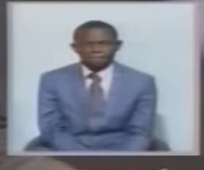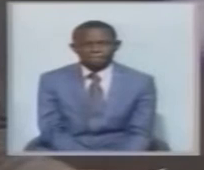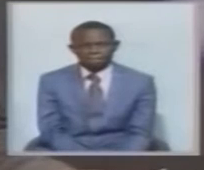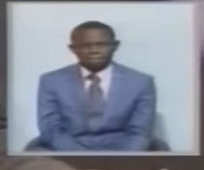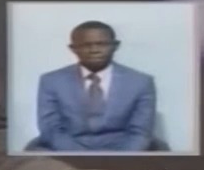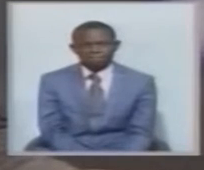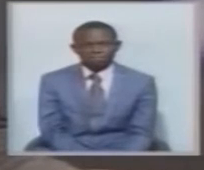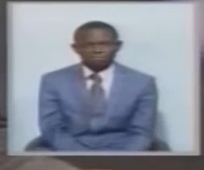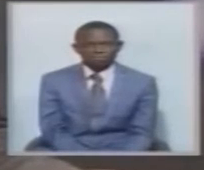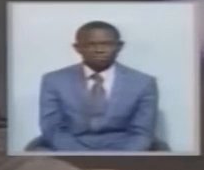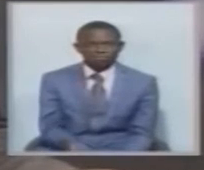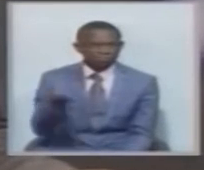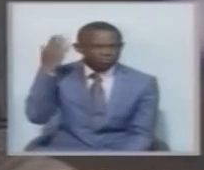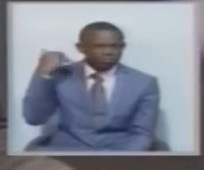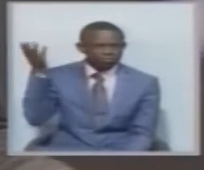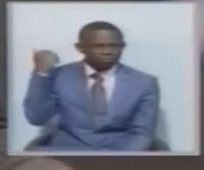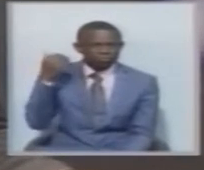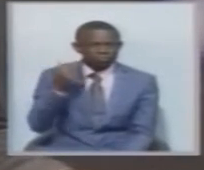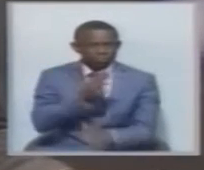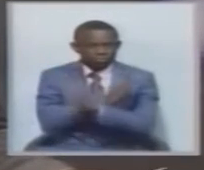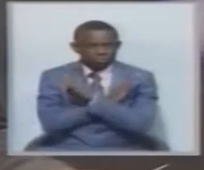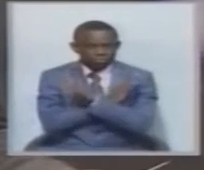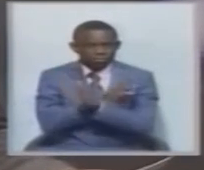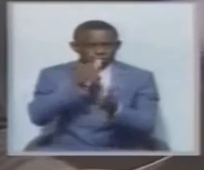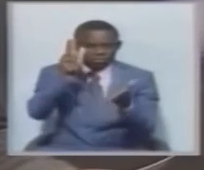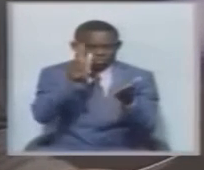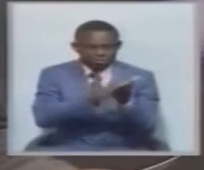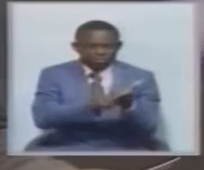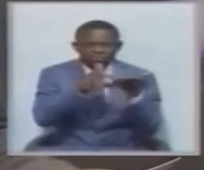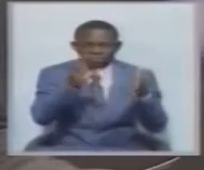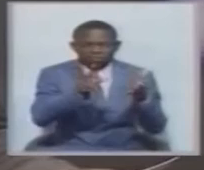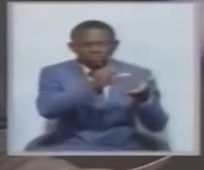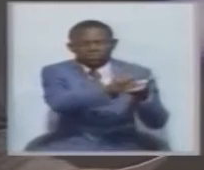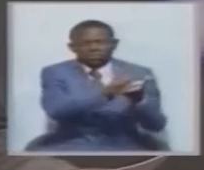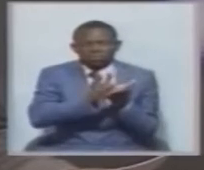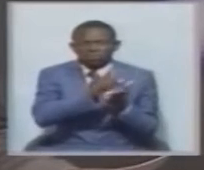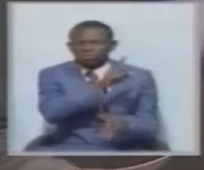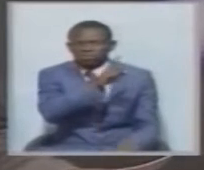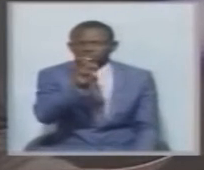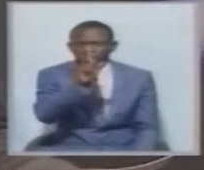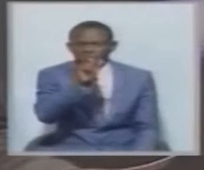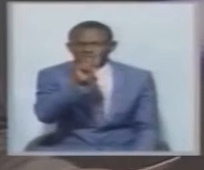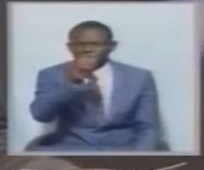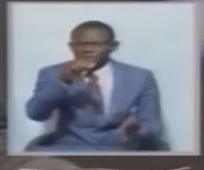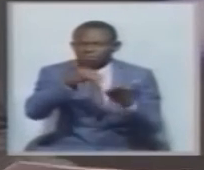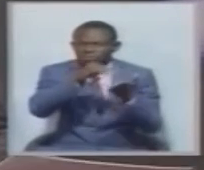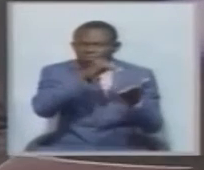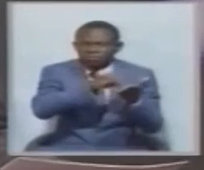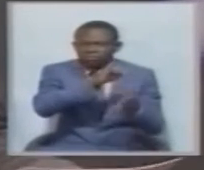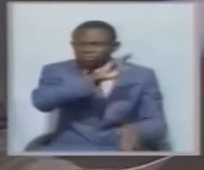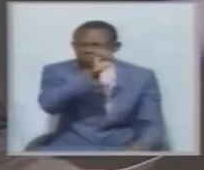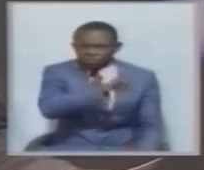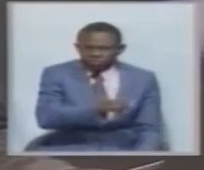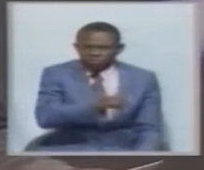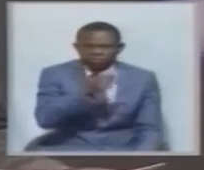signed a loan worth $125 million to go towards sanitation, food security, and support to women entrepreneurship.